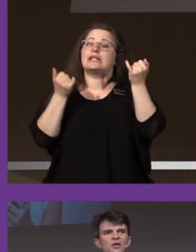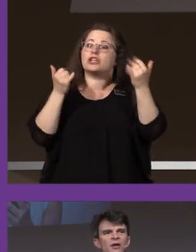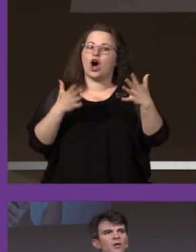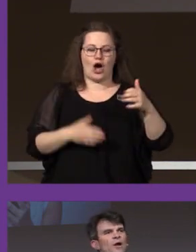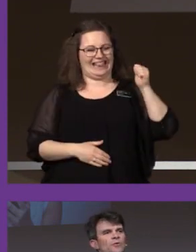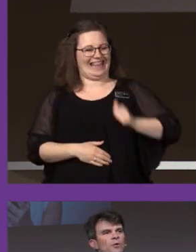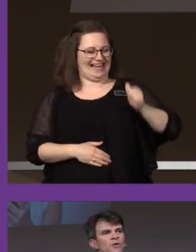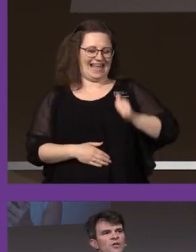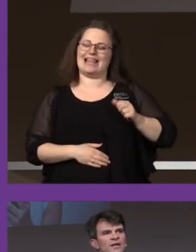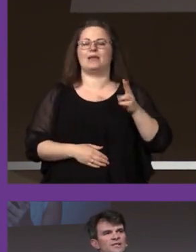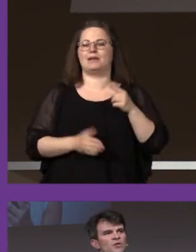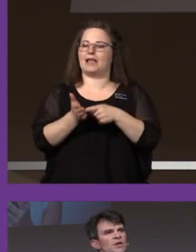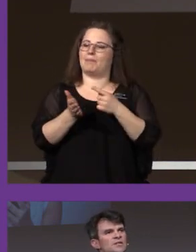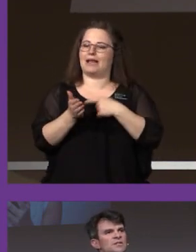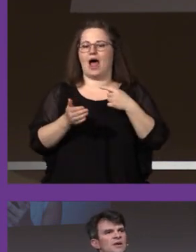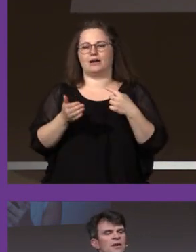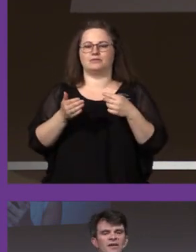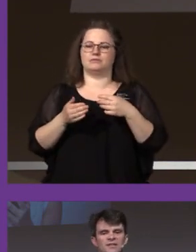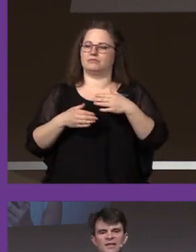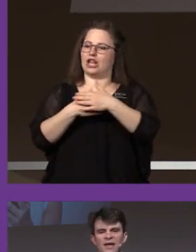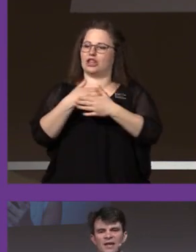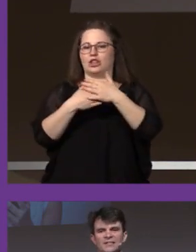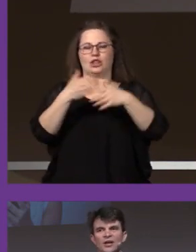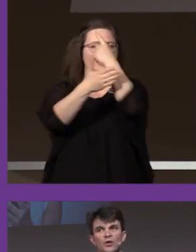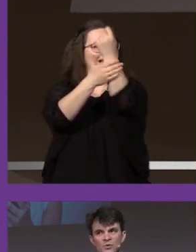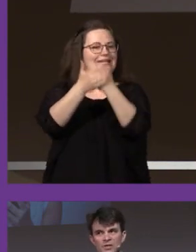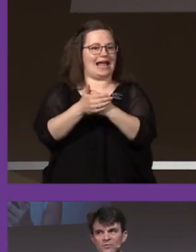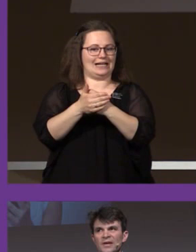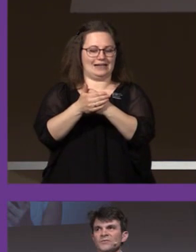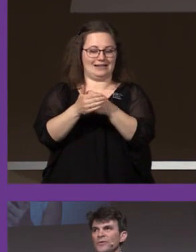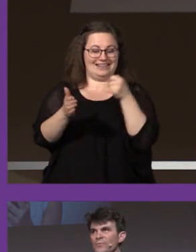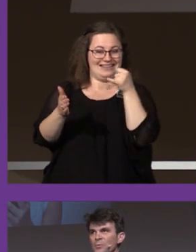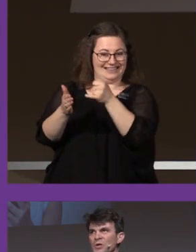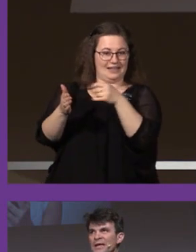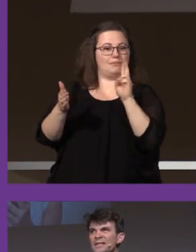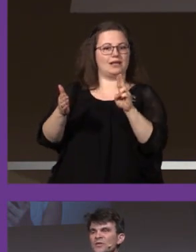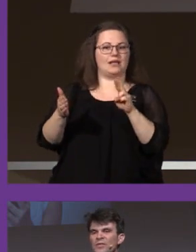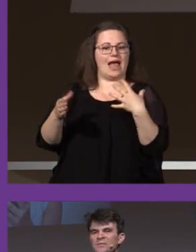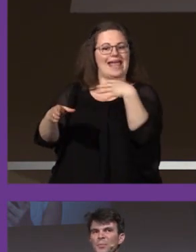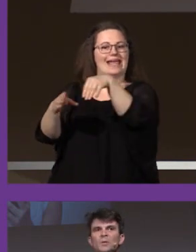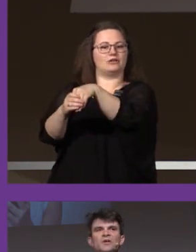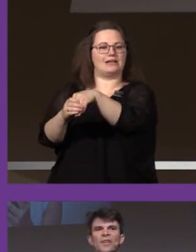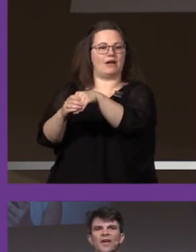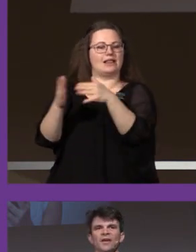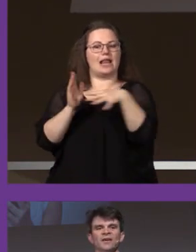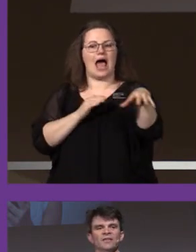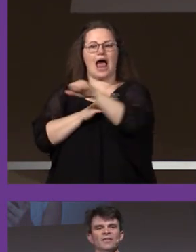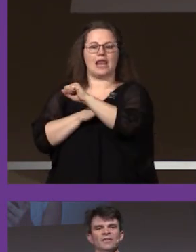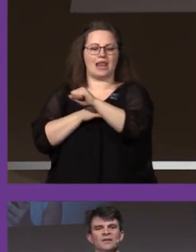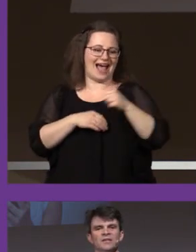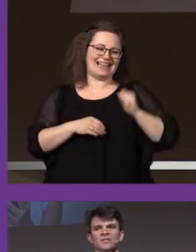that's turning it round through 180 degrees, and it's saying it's inclusive, it's for everybody, it's not this bolt-on